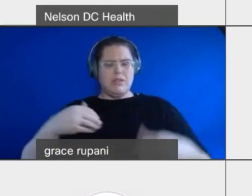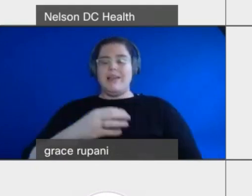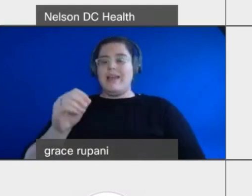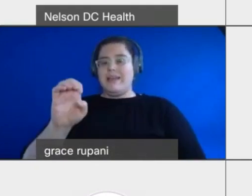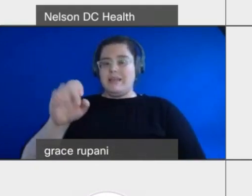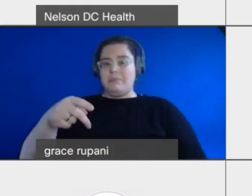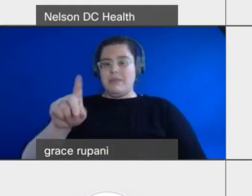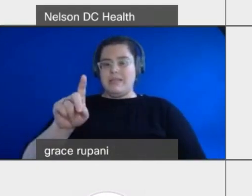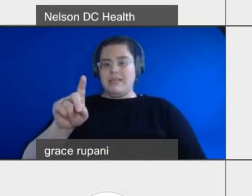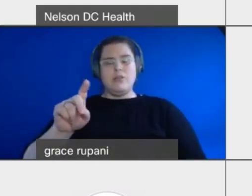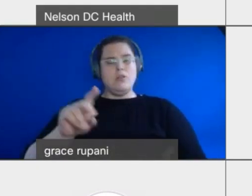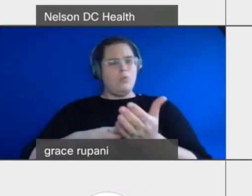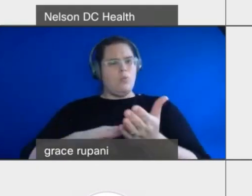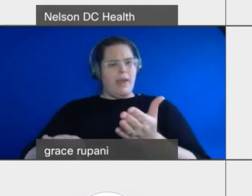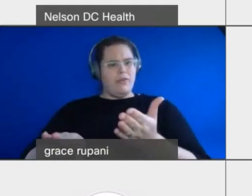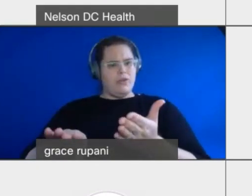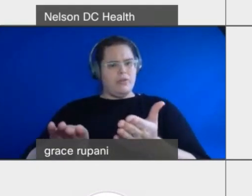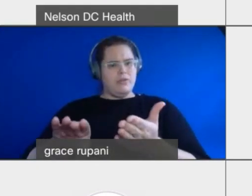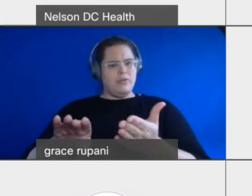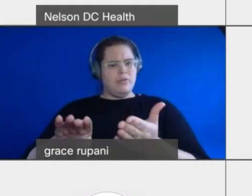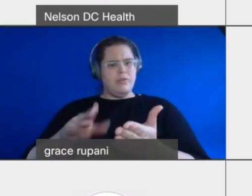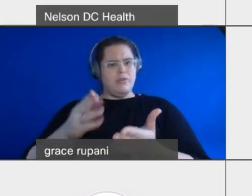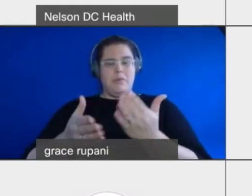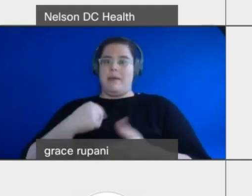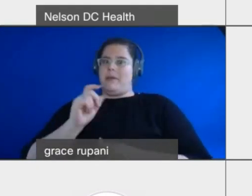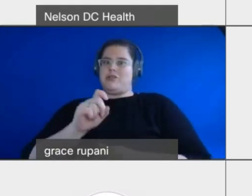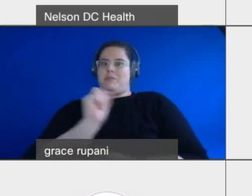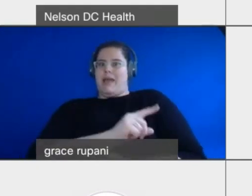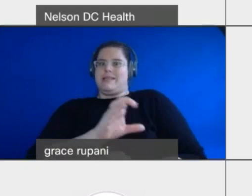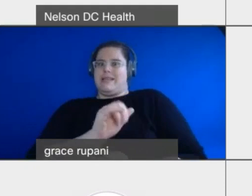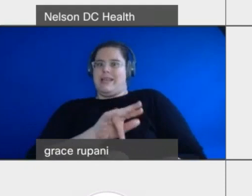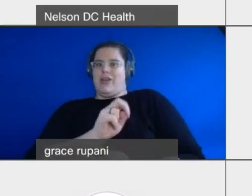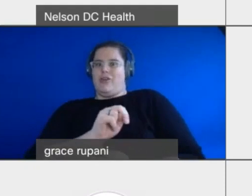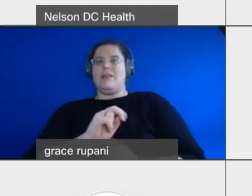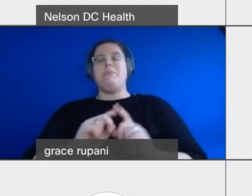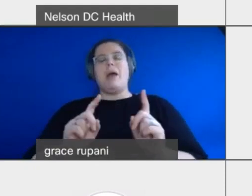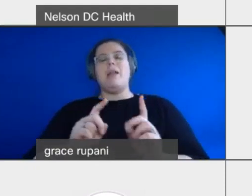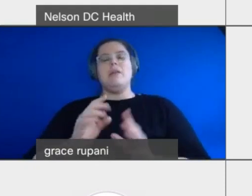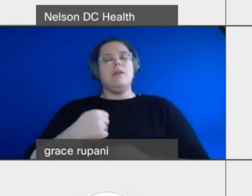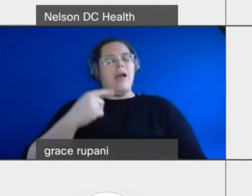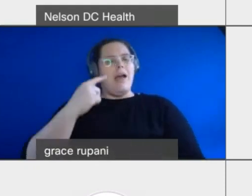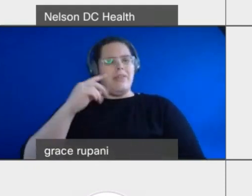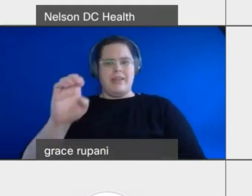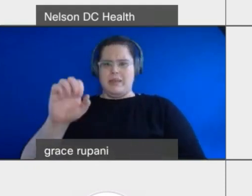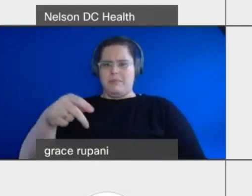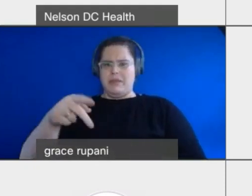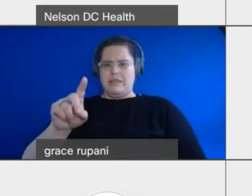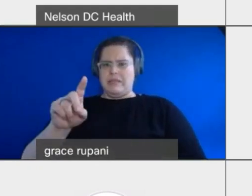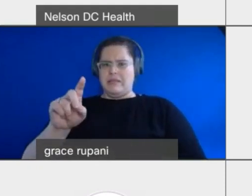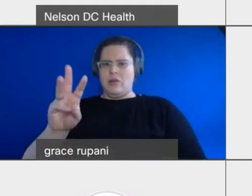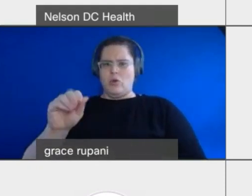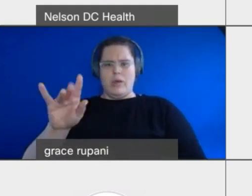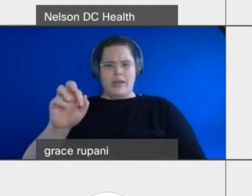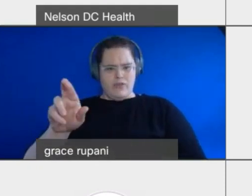are considered, and maybe I should just be deferring to Karen on all this. EPD waiver recipients would be, they live in their